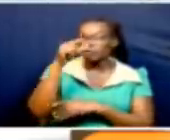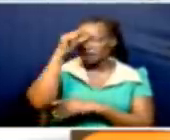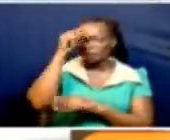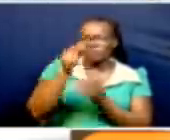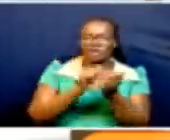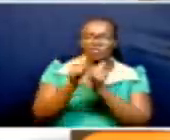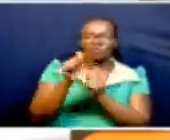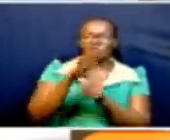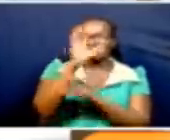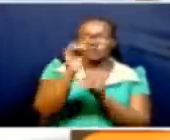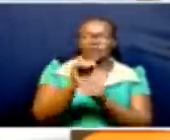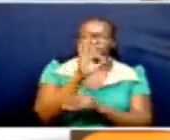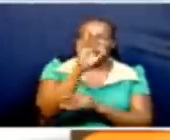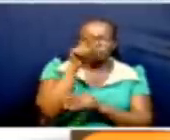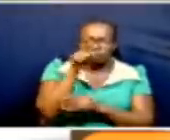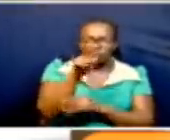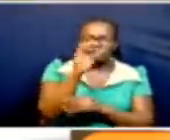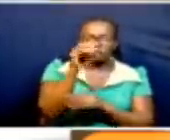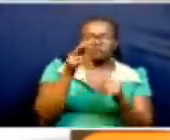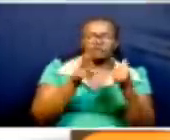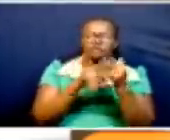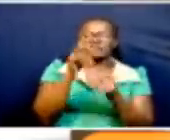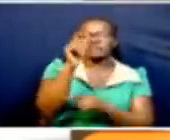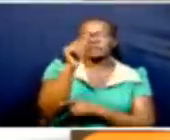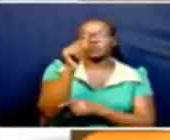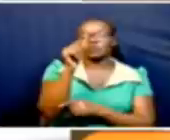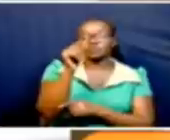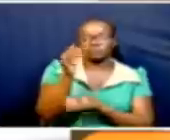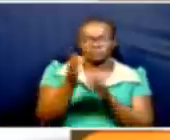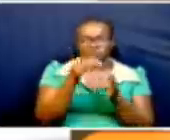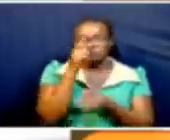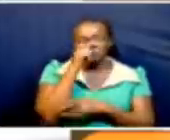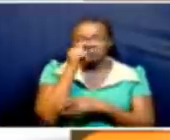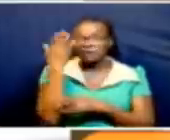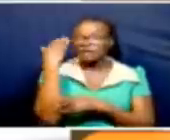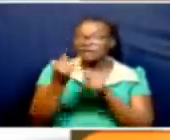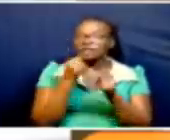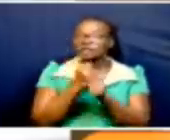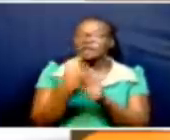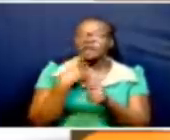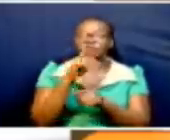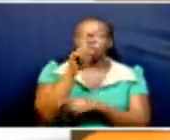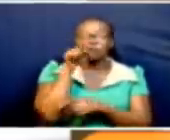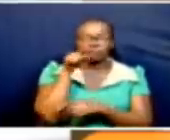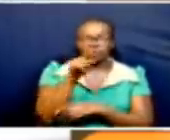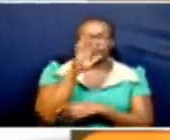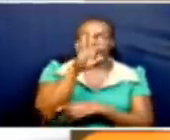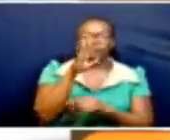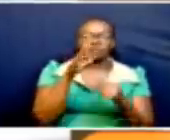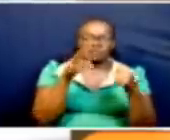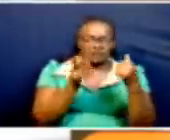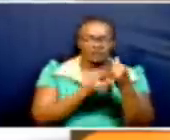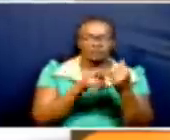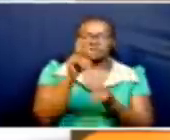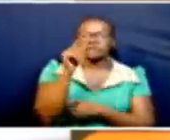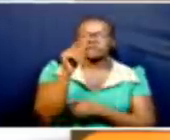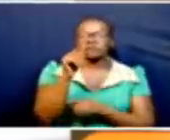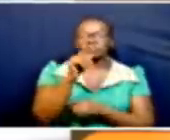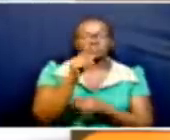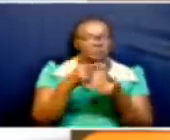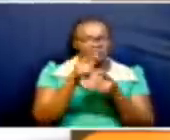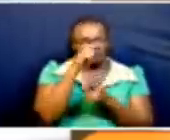3.07 trillion. Tanzania here, last year, they had a budget of 1.47 trillion. Tanzania is bigger than